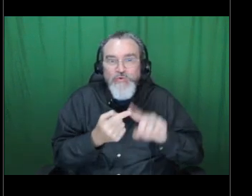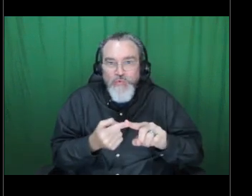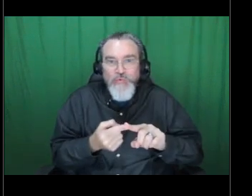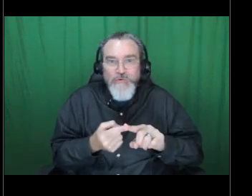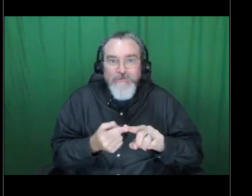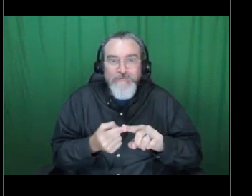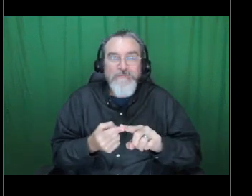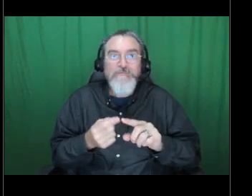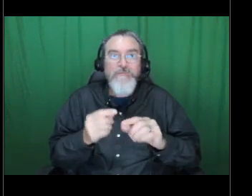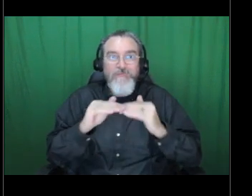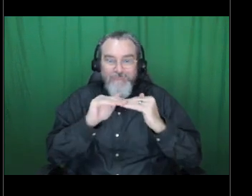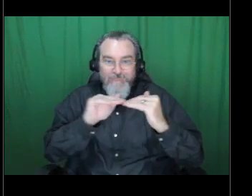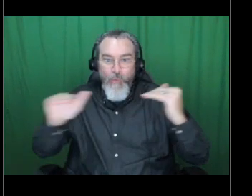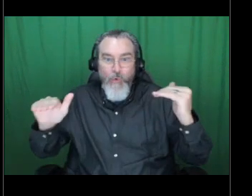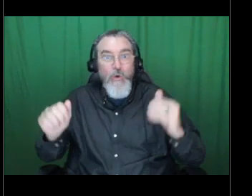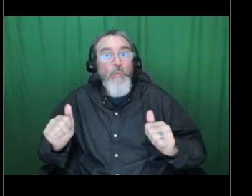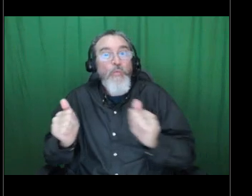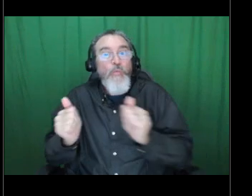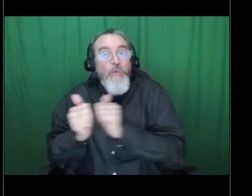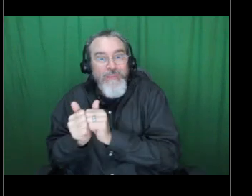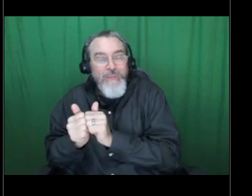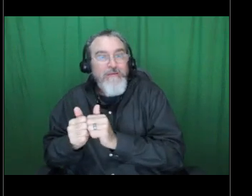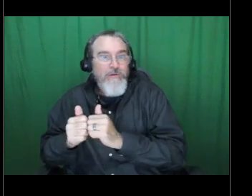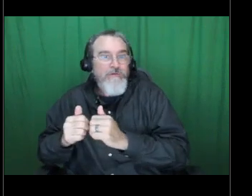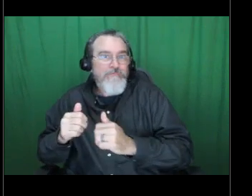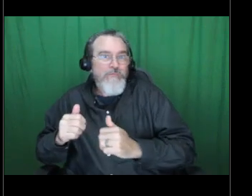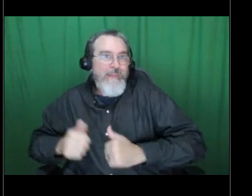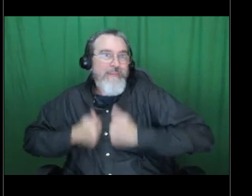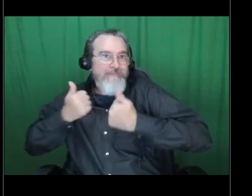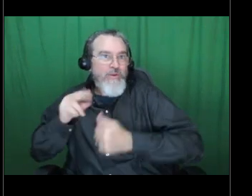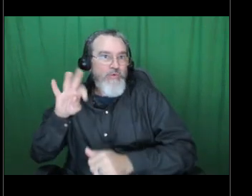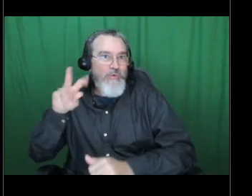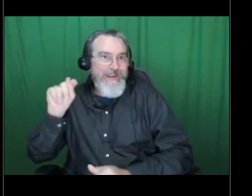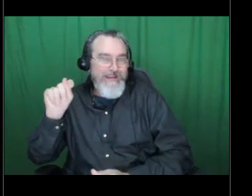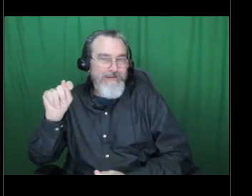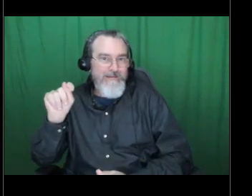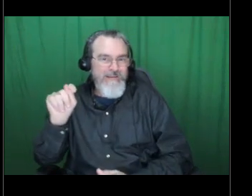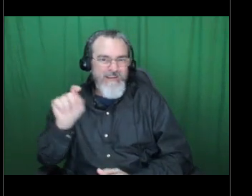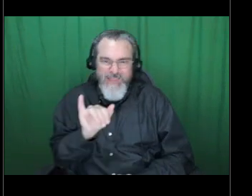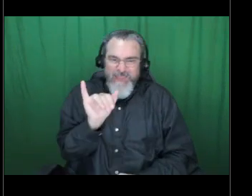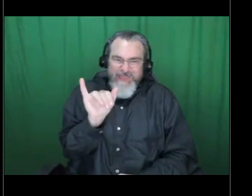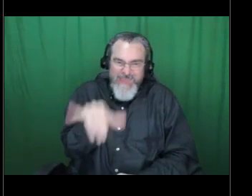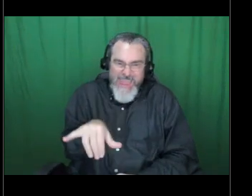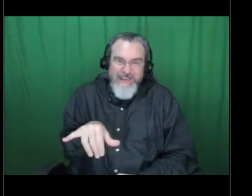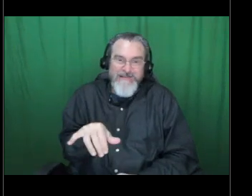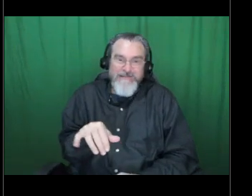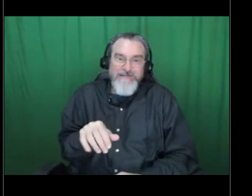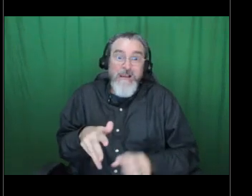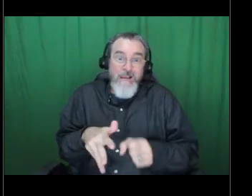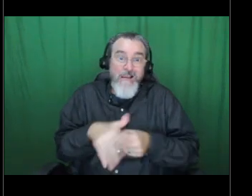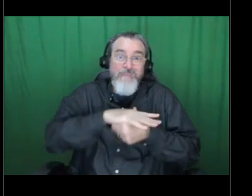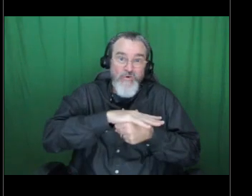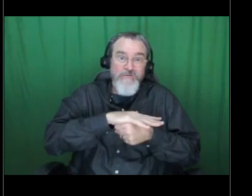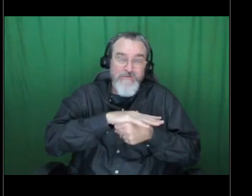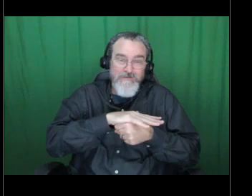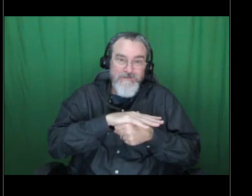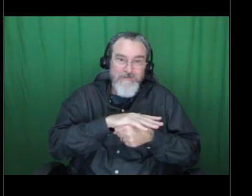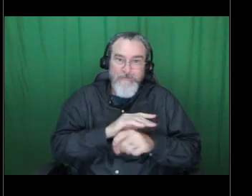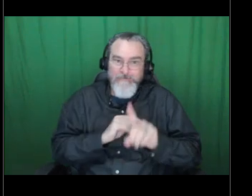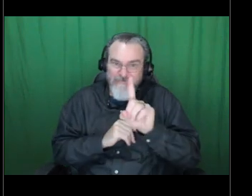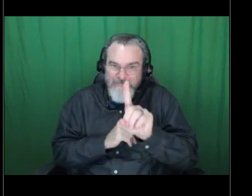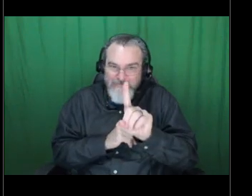containing dwelling units, these ground floor units are covered.